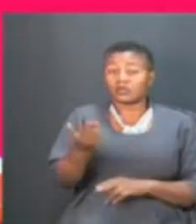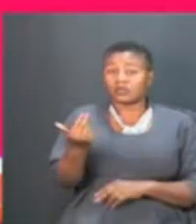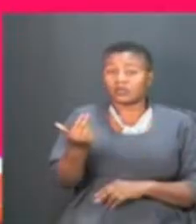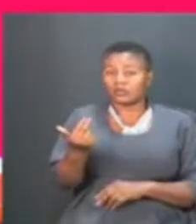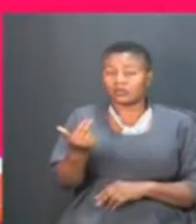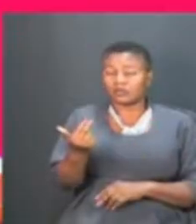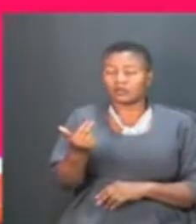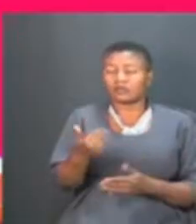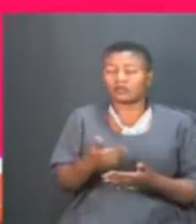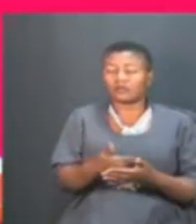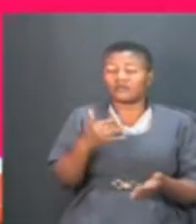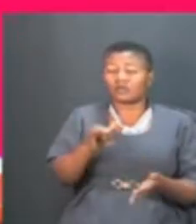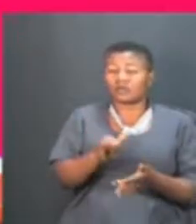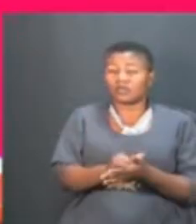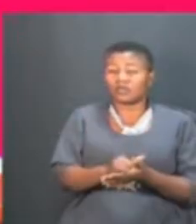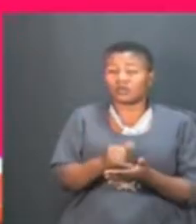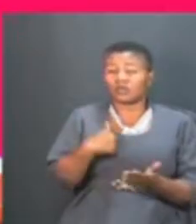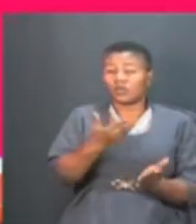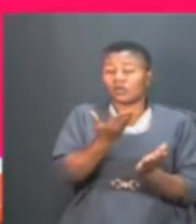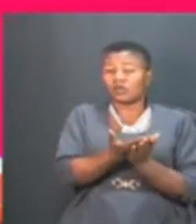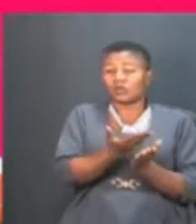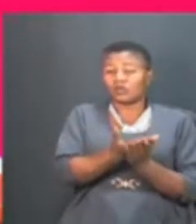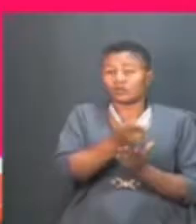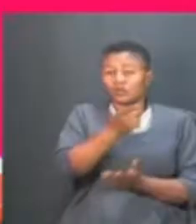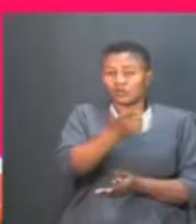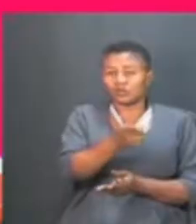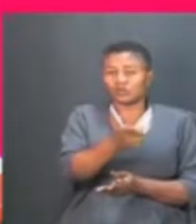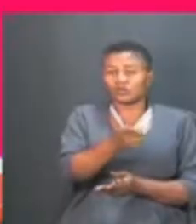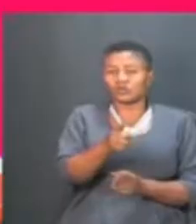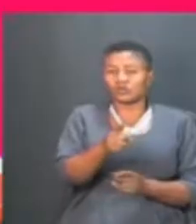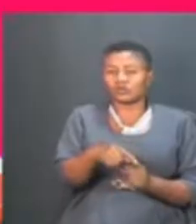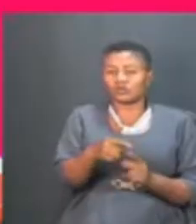want to pray you to lay 2